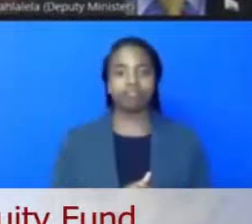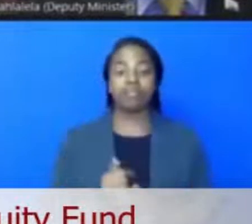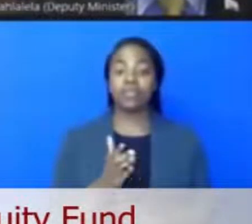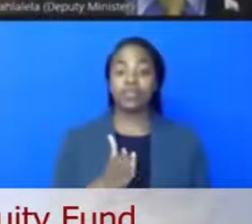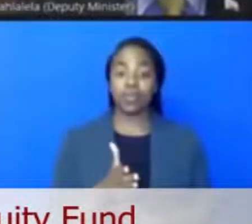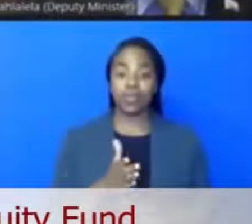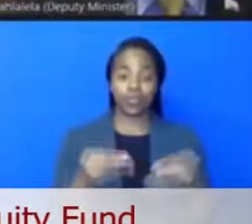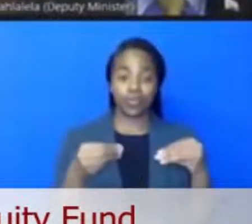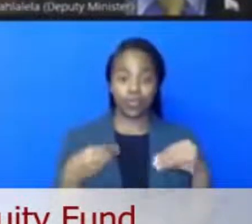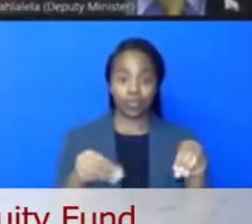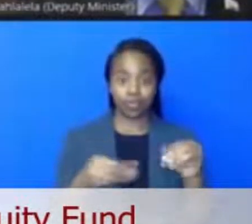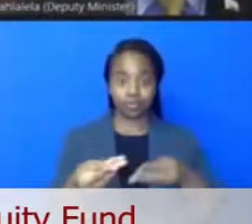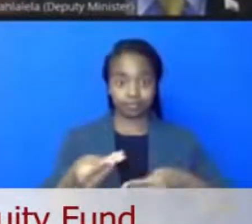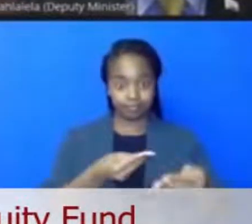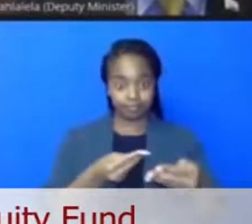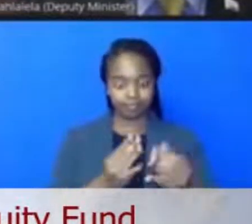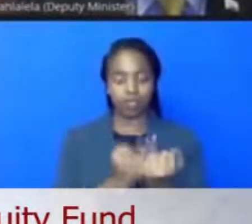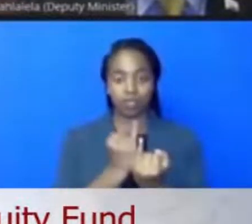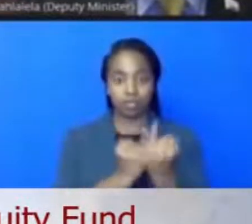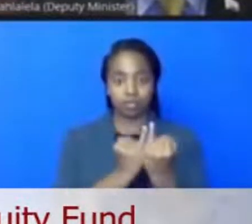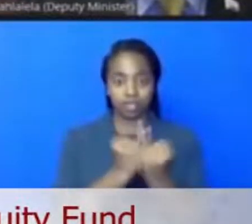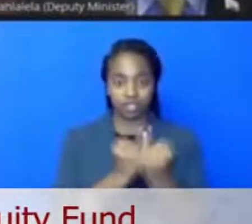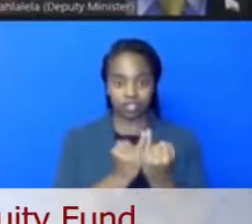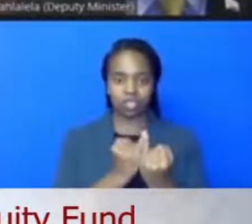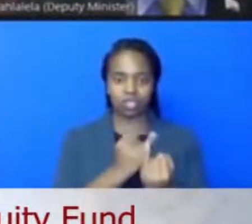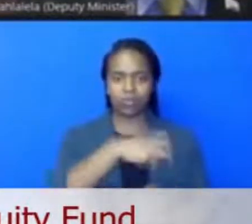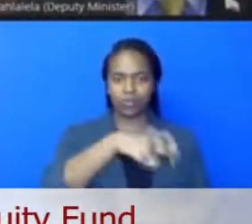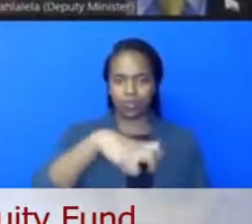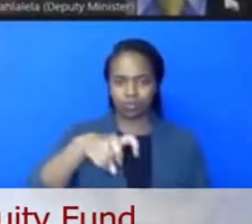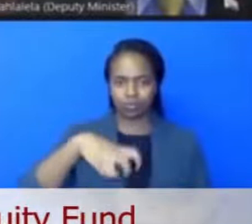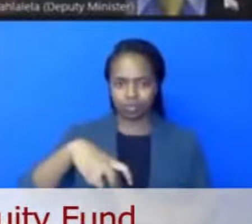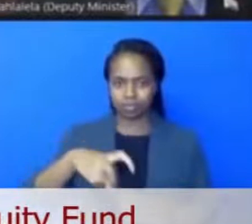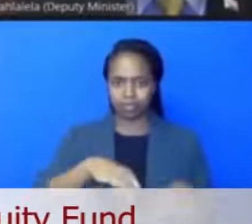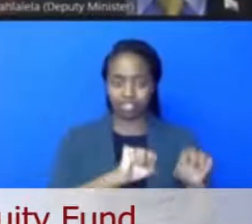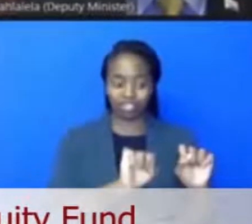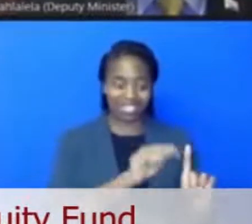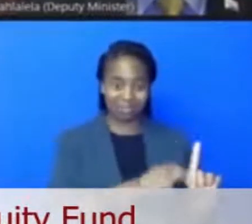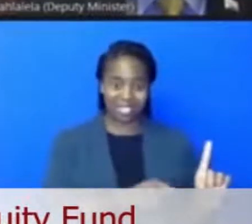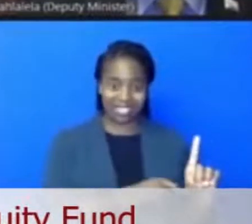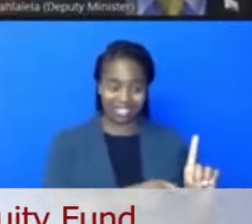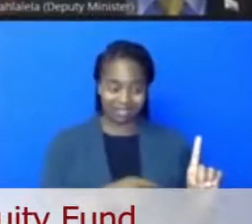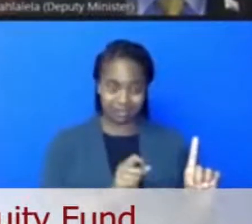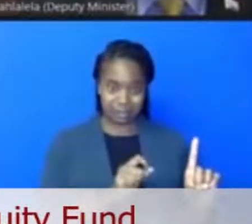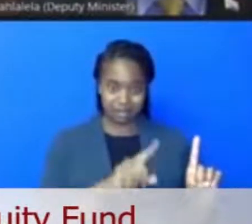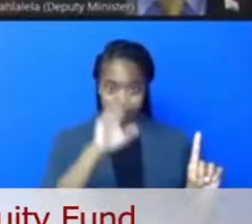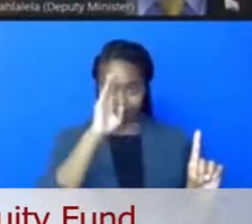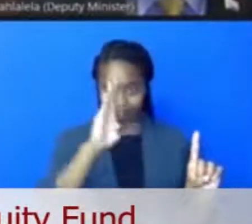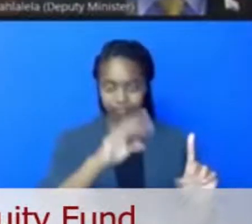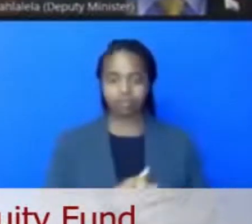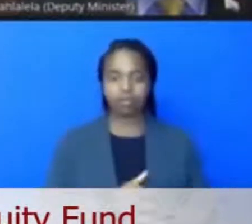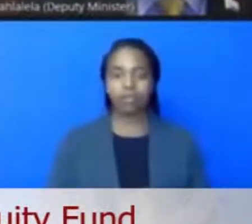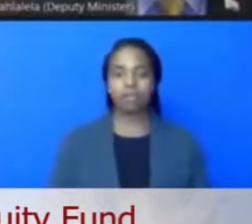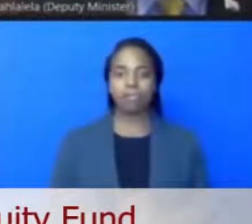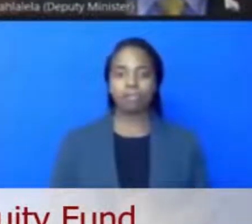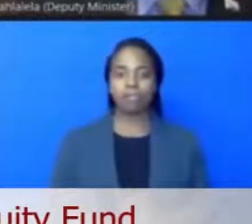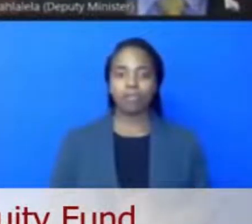acquisition as well as new project development in the tourism sector by Black entrepreneurs. During the virtual launch of the event, President